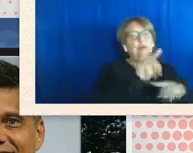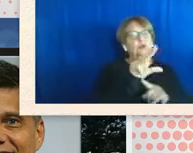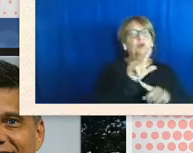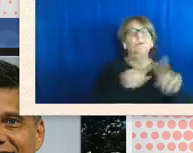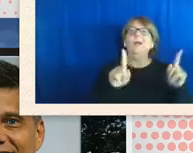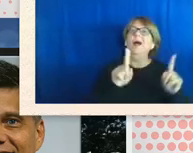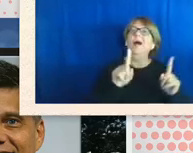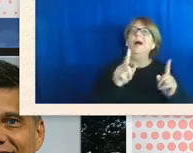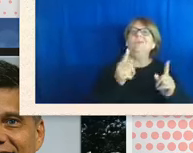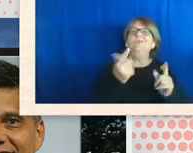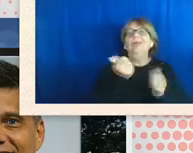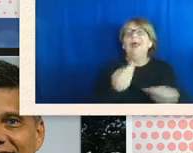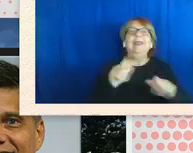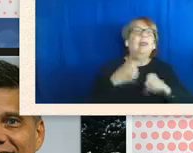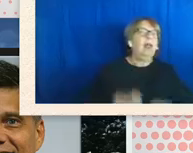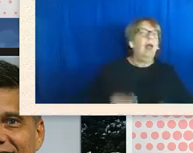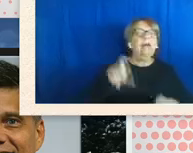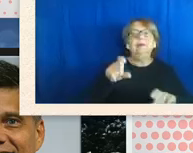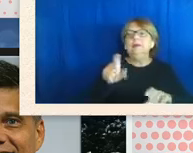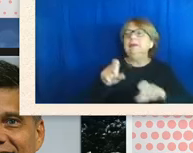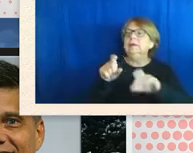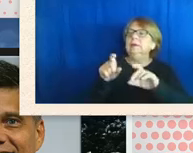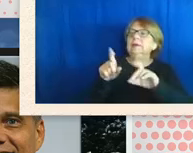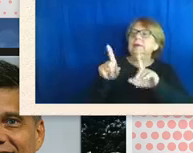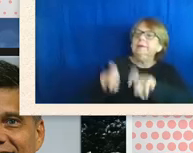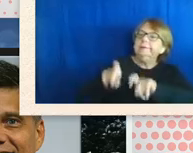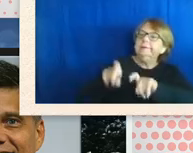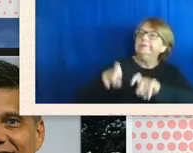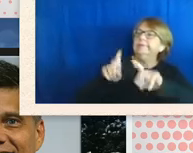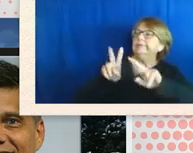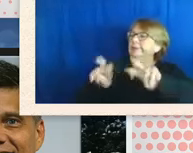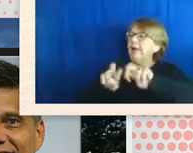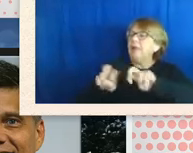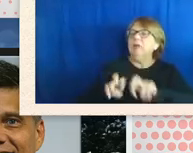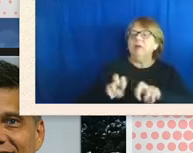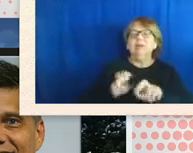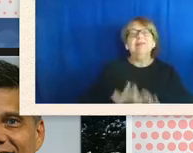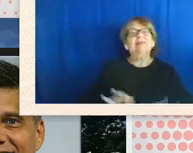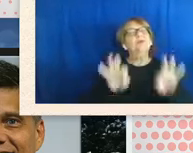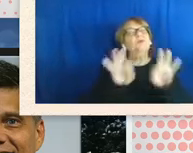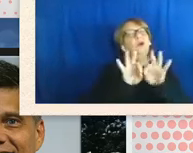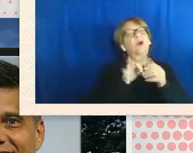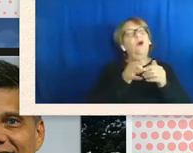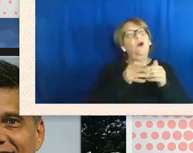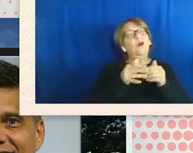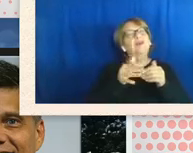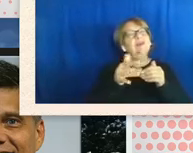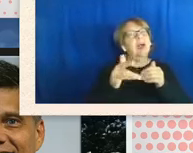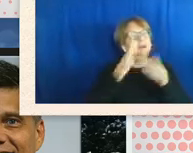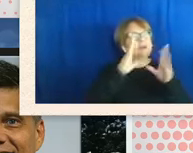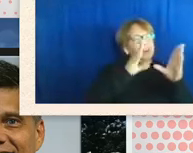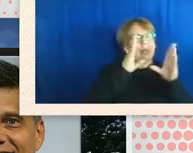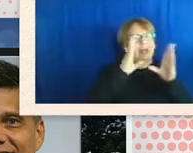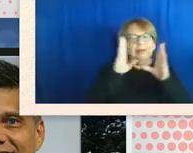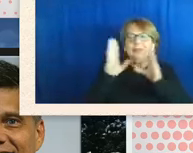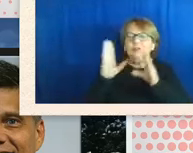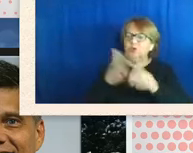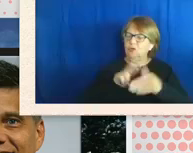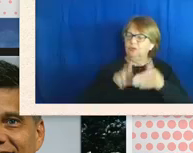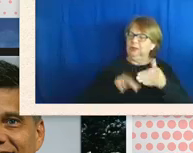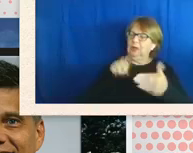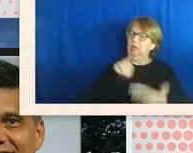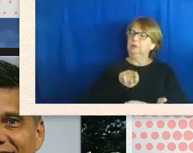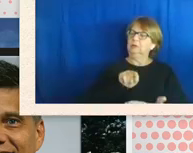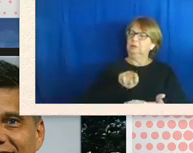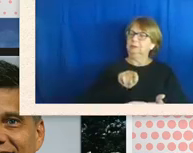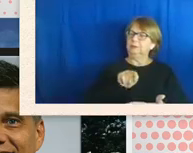needs assessment, it's important over time to pay attention to the results and listen to the feedback